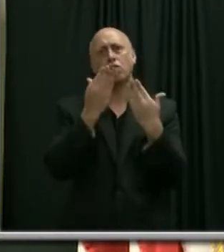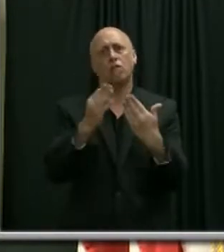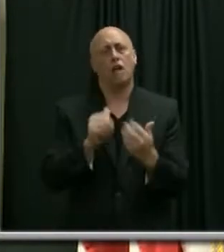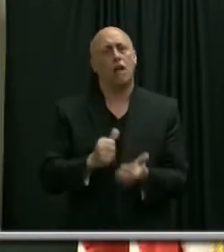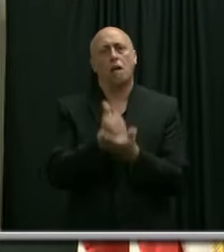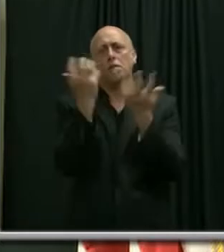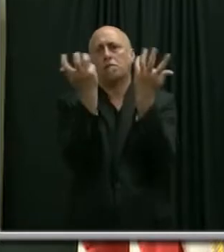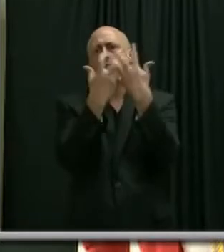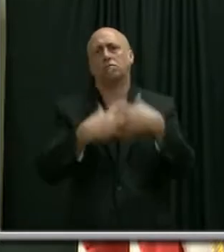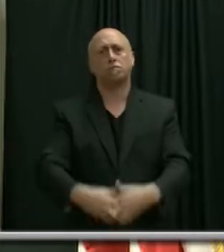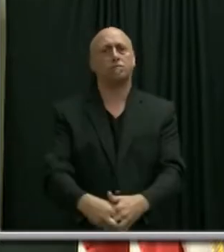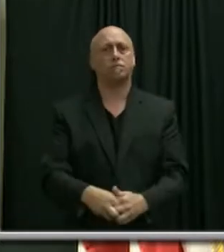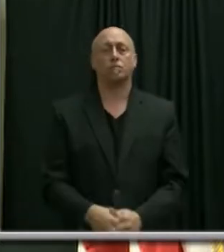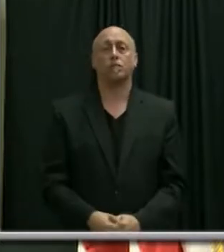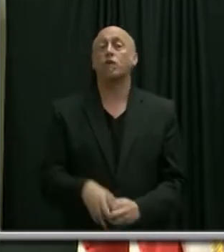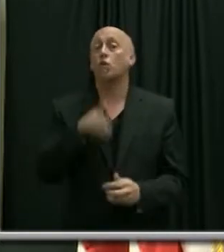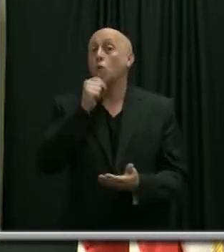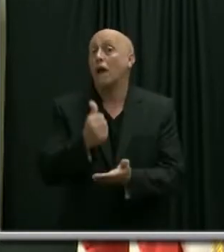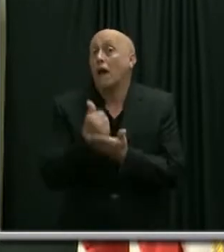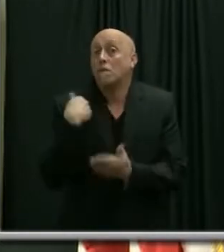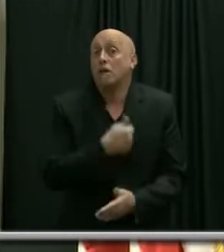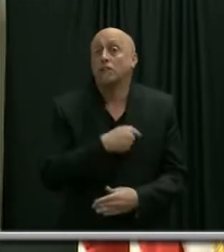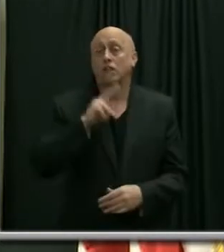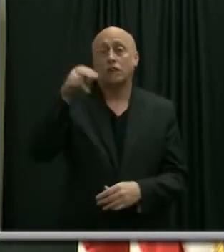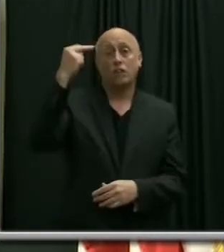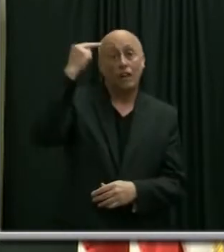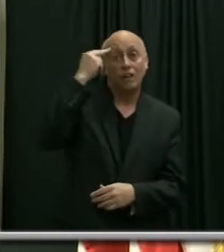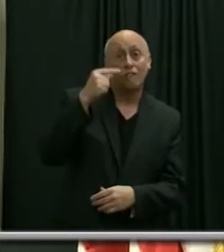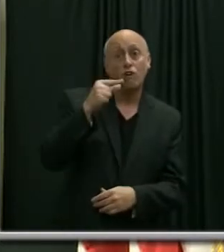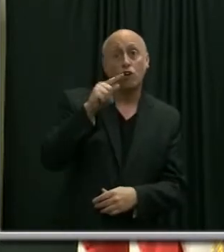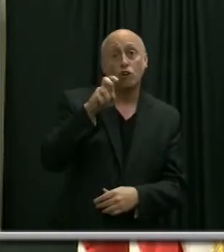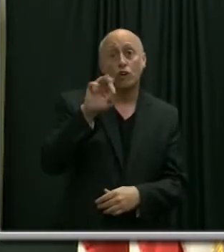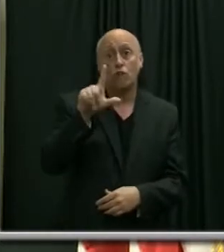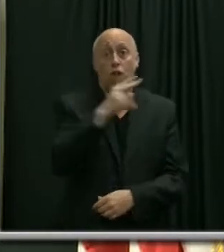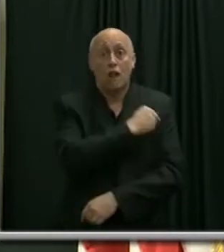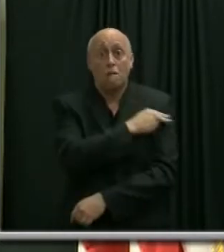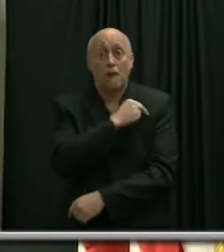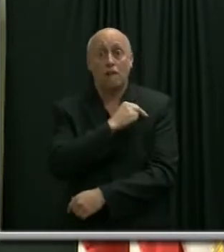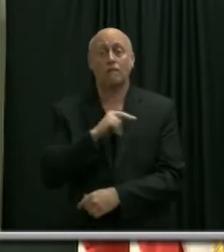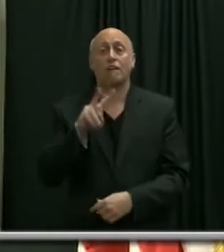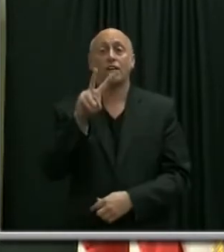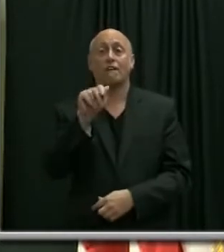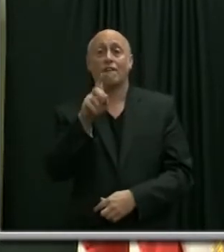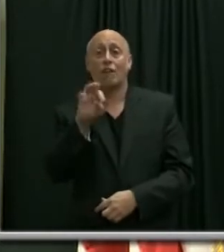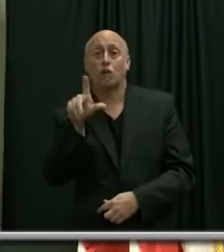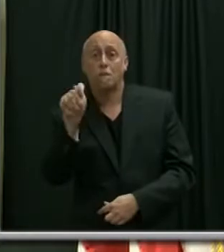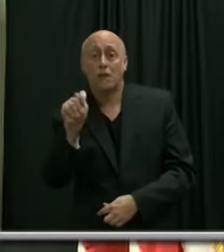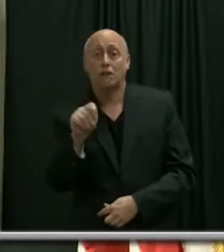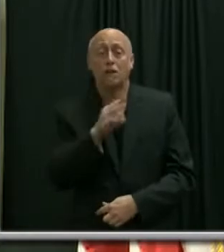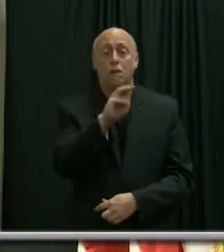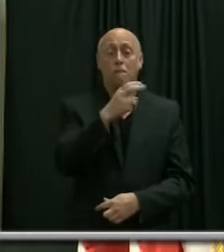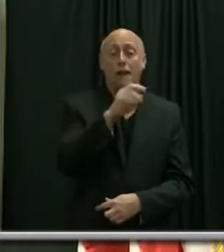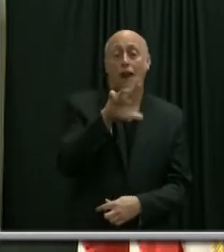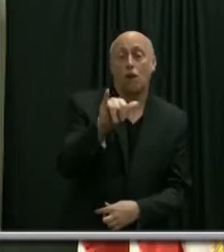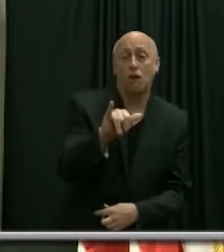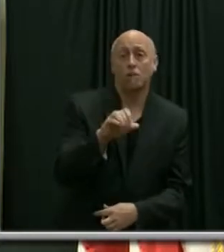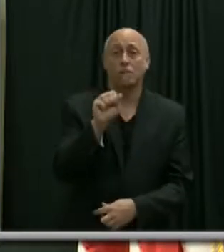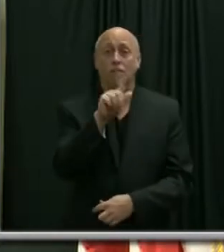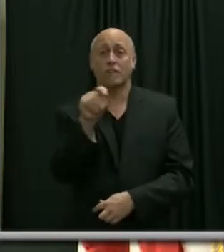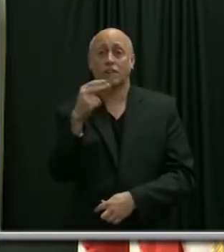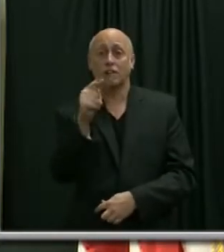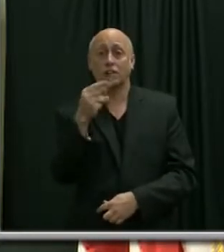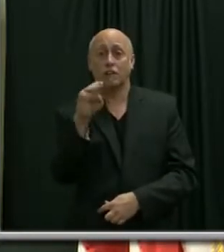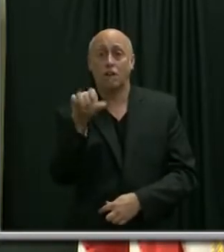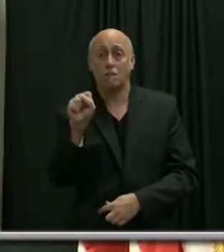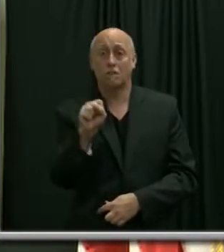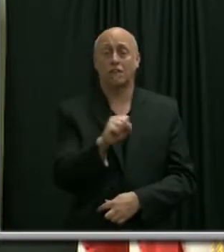of our partners, including Nashville General, Vanderbilt, Meharry, St. Thomas,